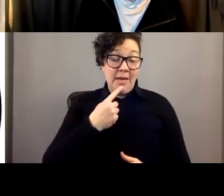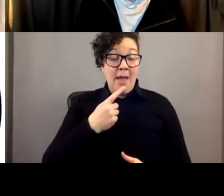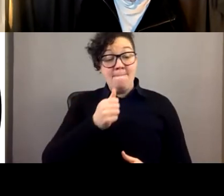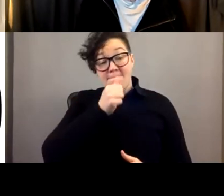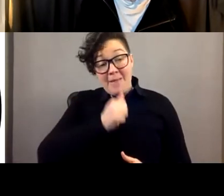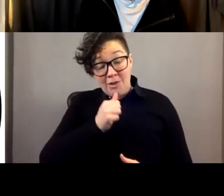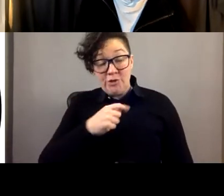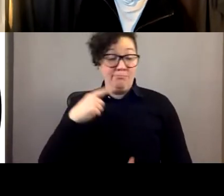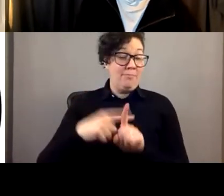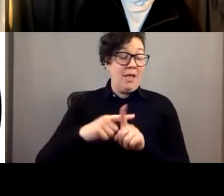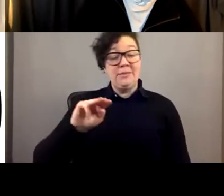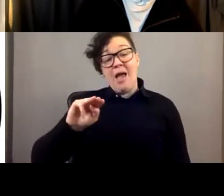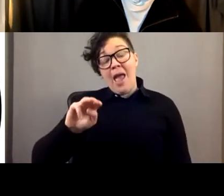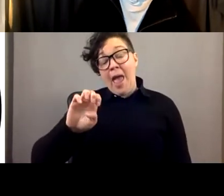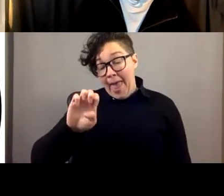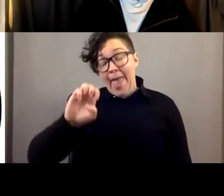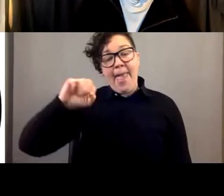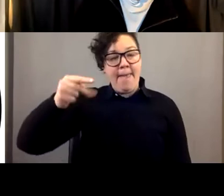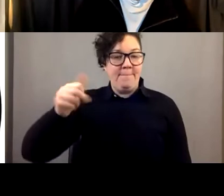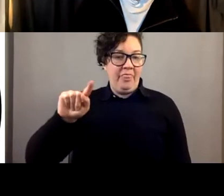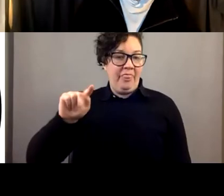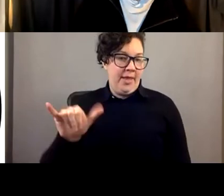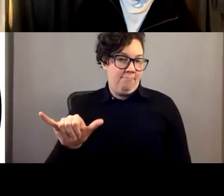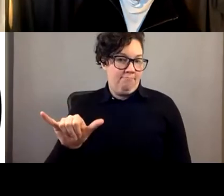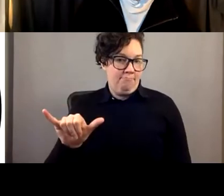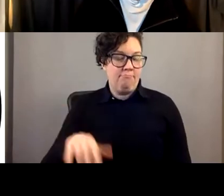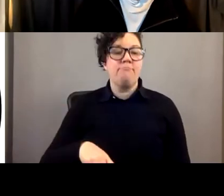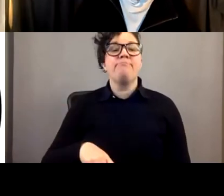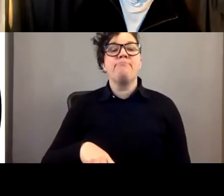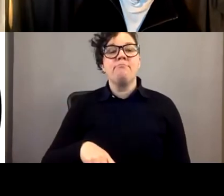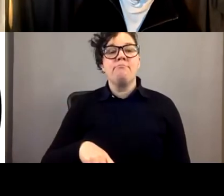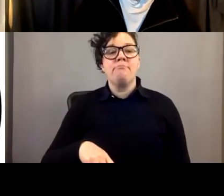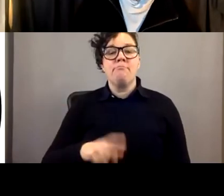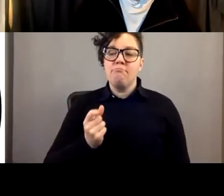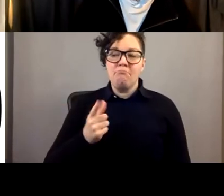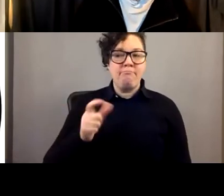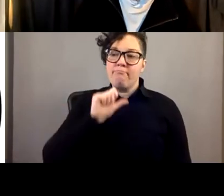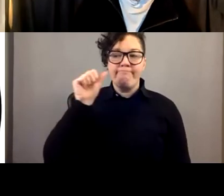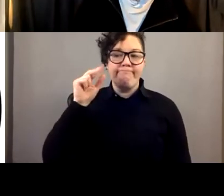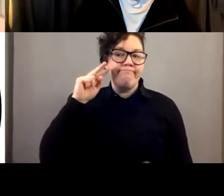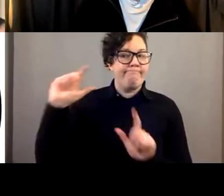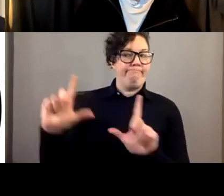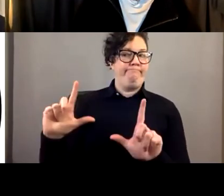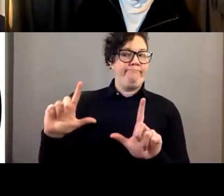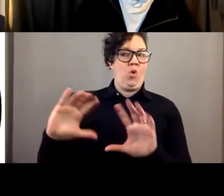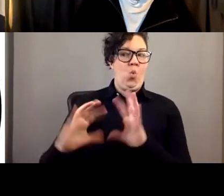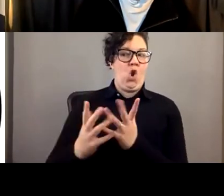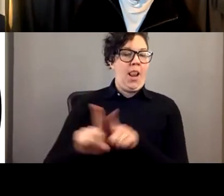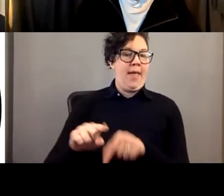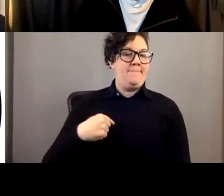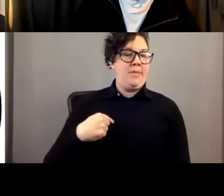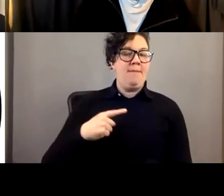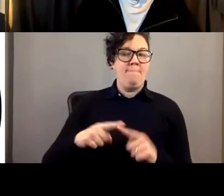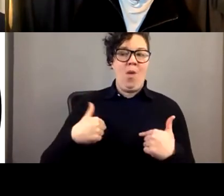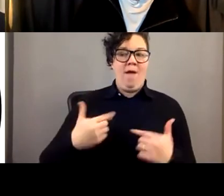understand that, you know, may not see the world exactly as we do, but they that we all have a right to coexist in this